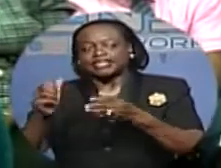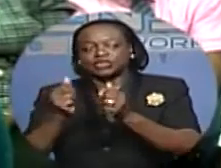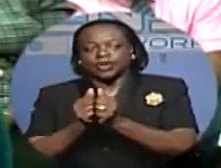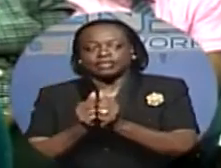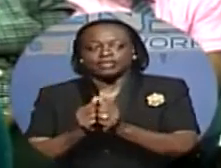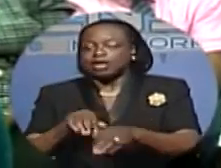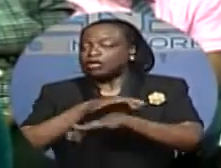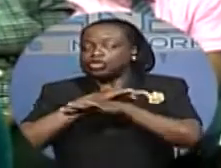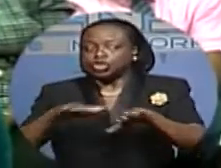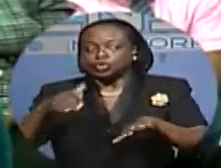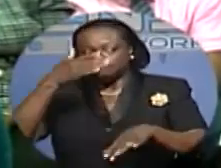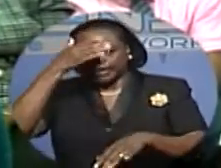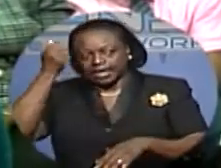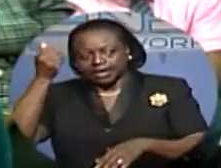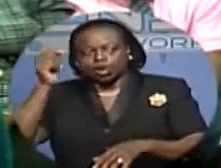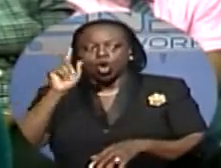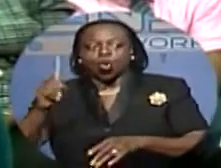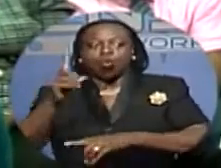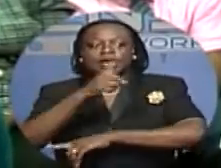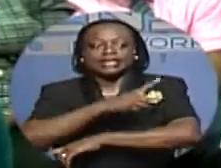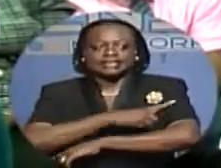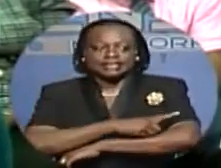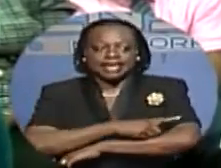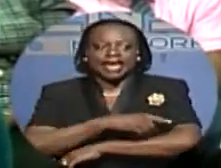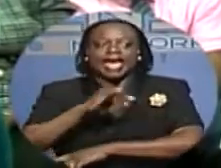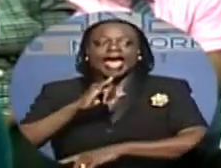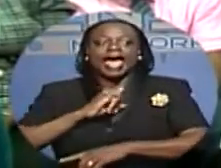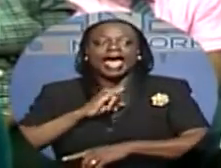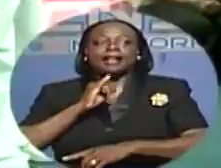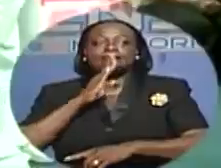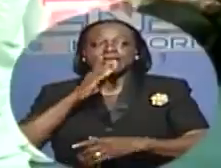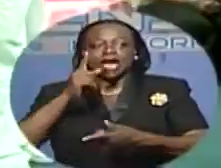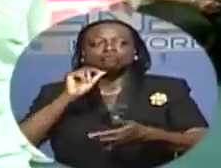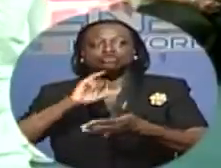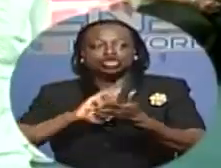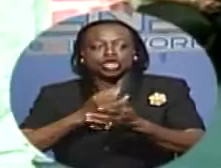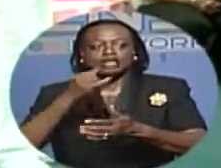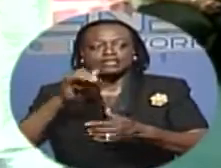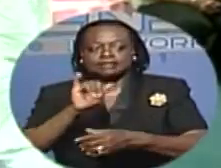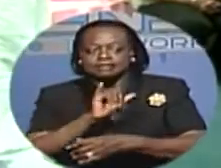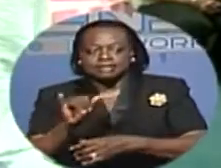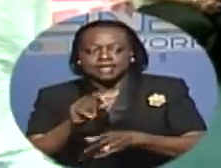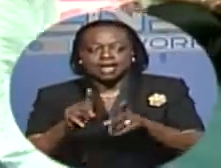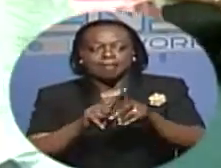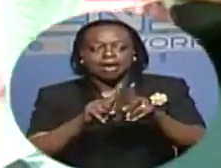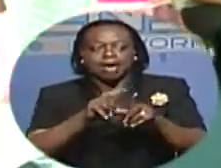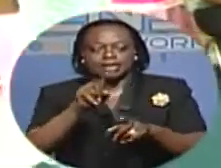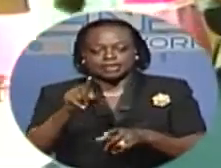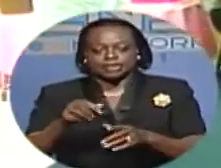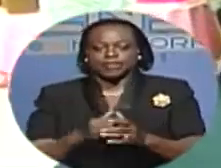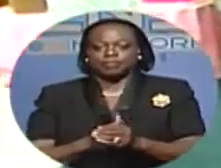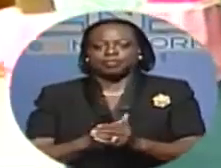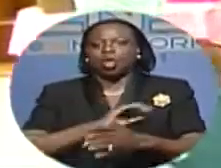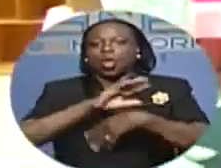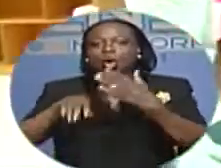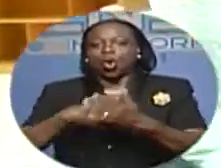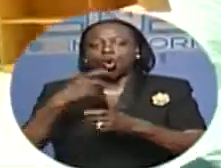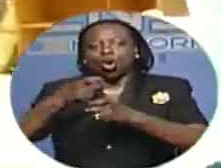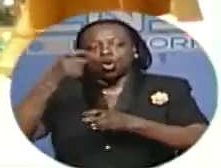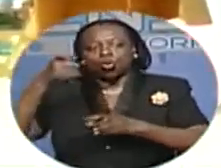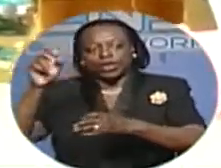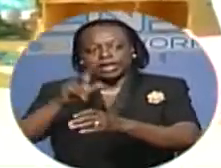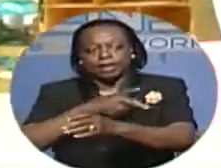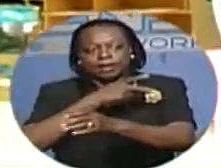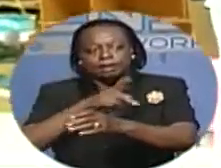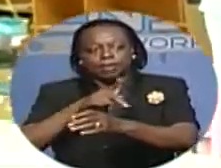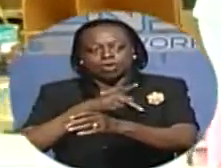forget, one day I'm becoming just like you." All winning poems submitted from 2009 to 2012 are